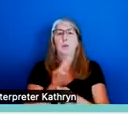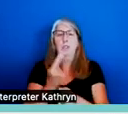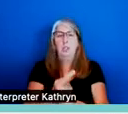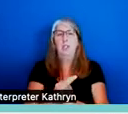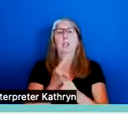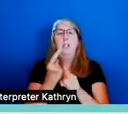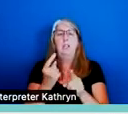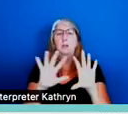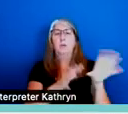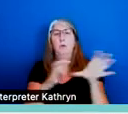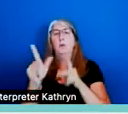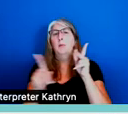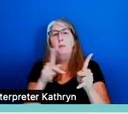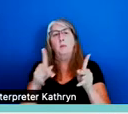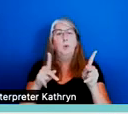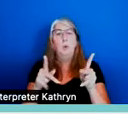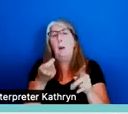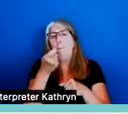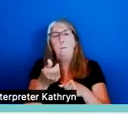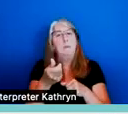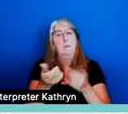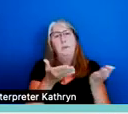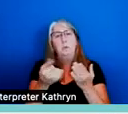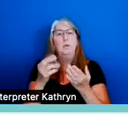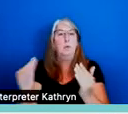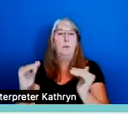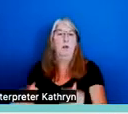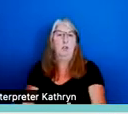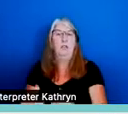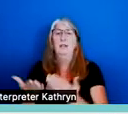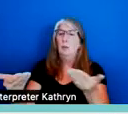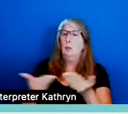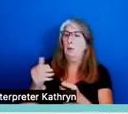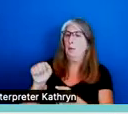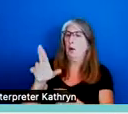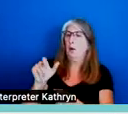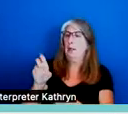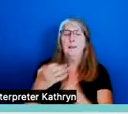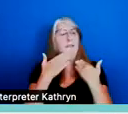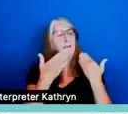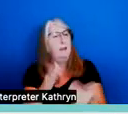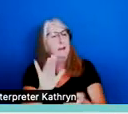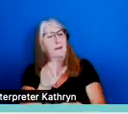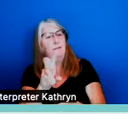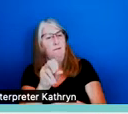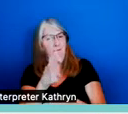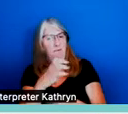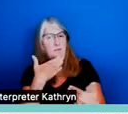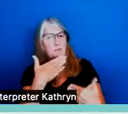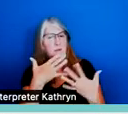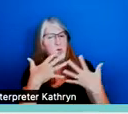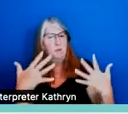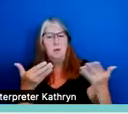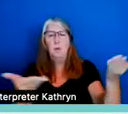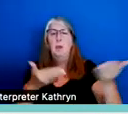underserved and marginalized populations. Welcome, Arlene. Thank you, Yvonne. Thank you so much.